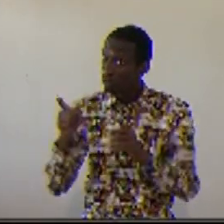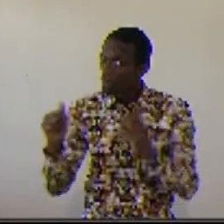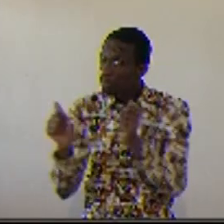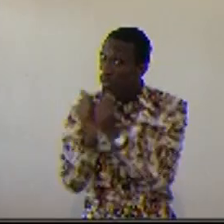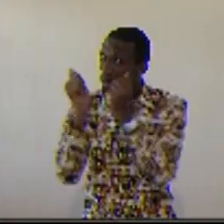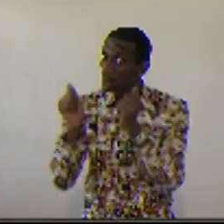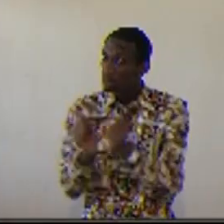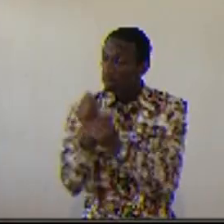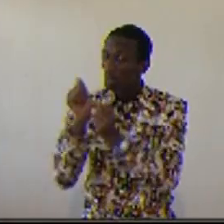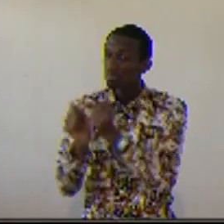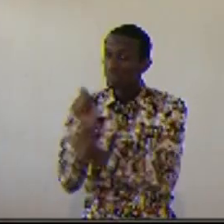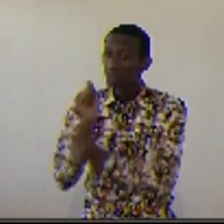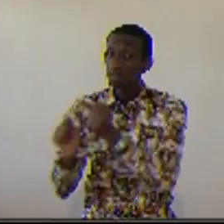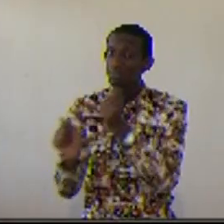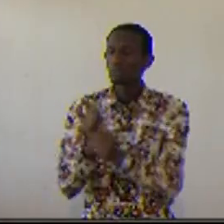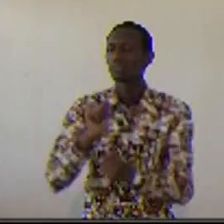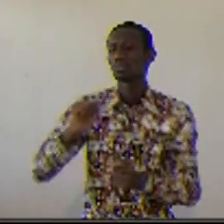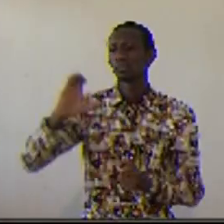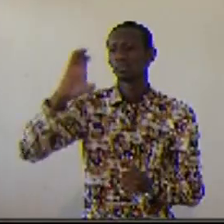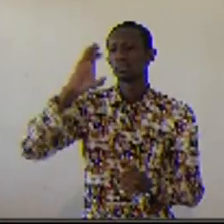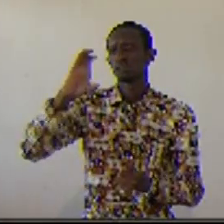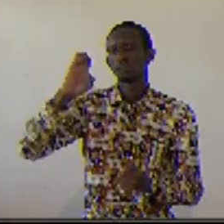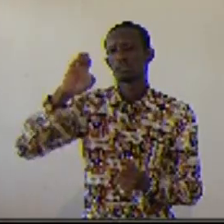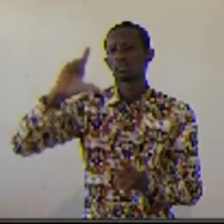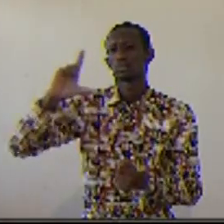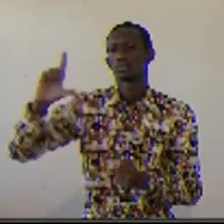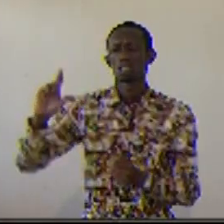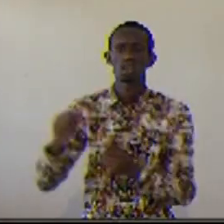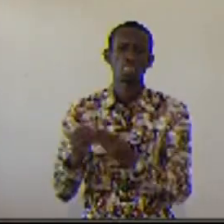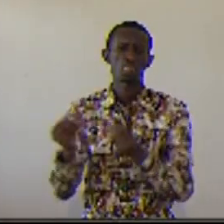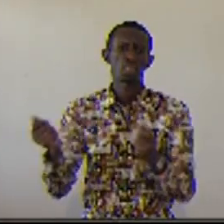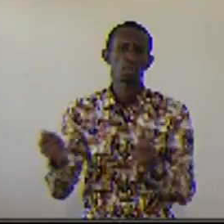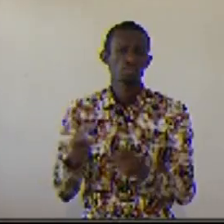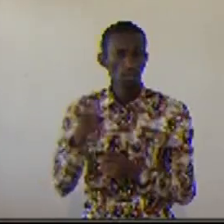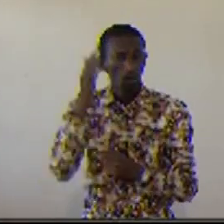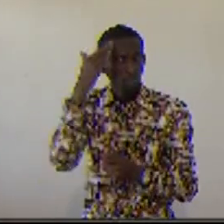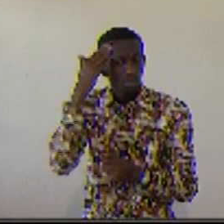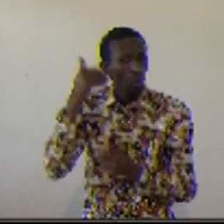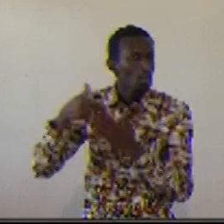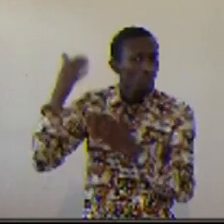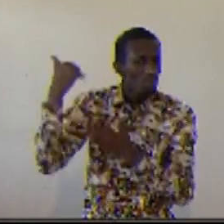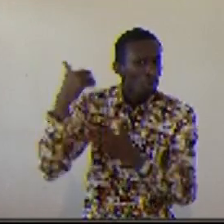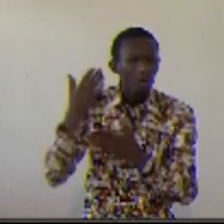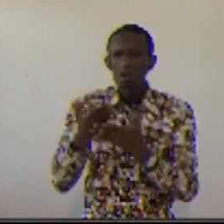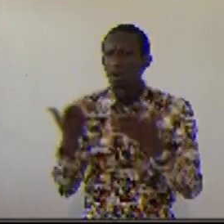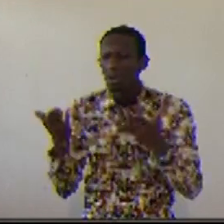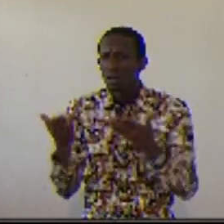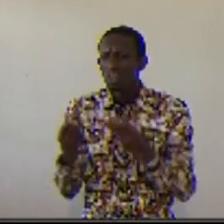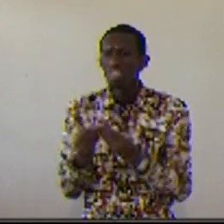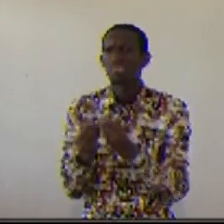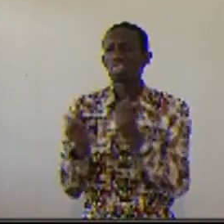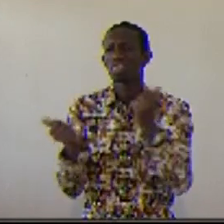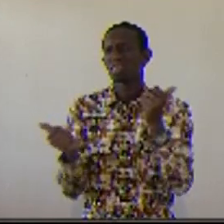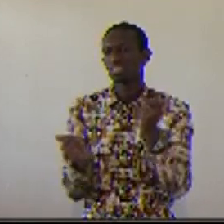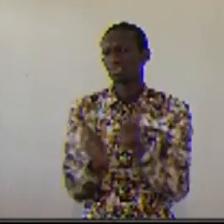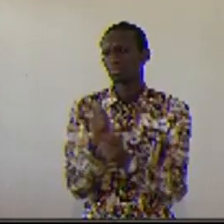cells, then that means what? And you remember we talked about what damages those cells. We said they are free